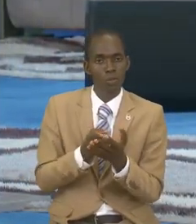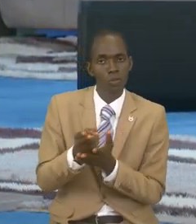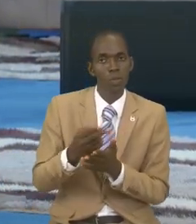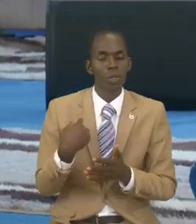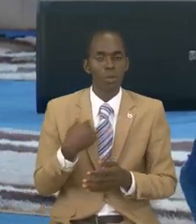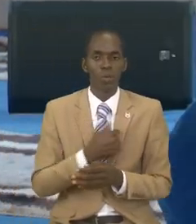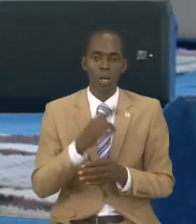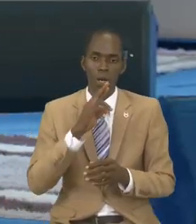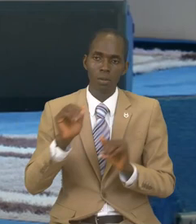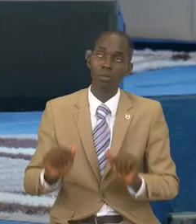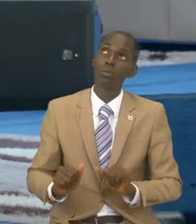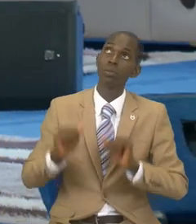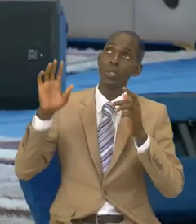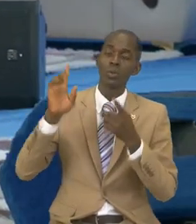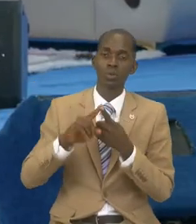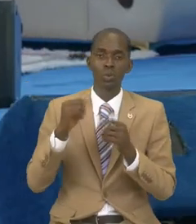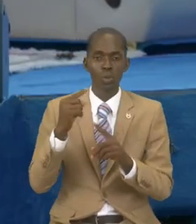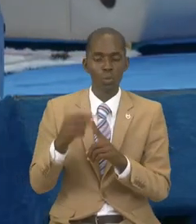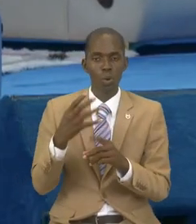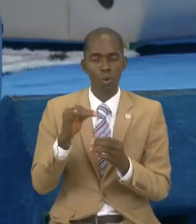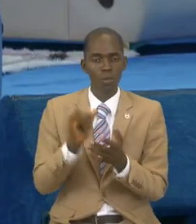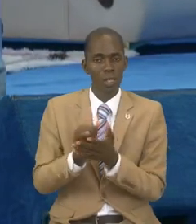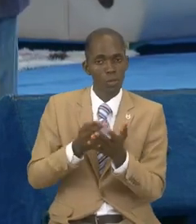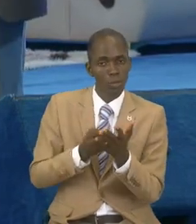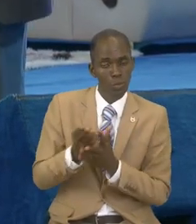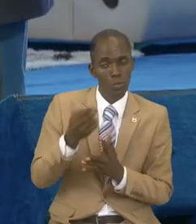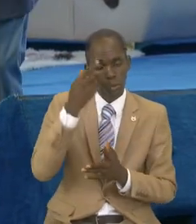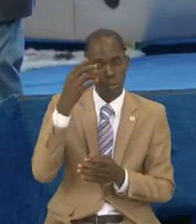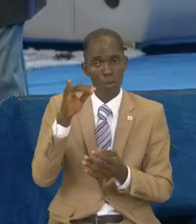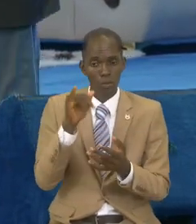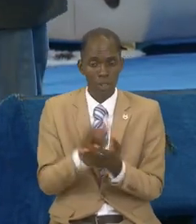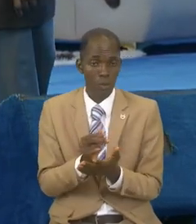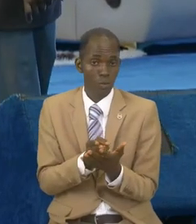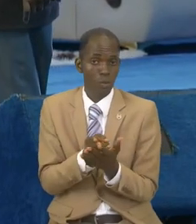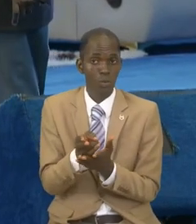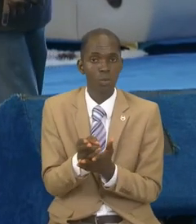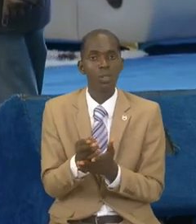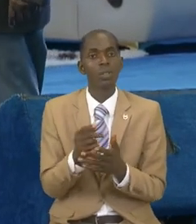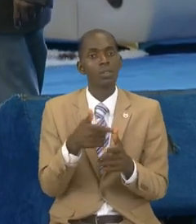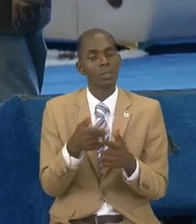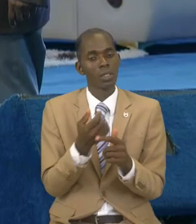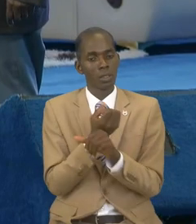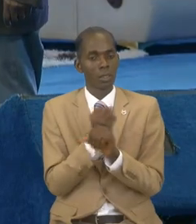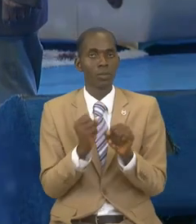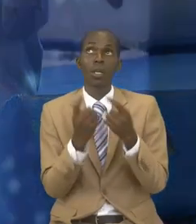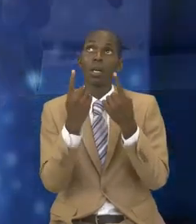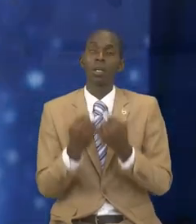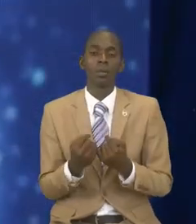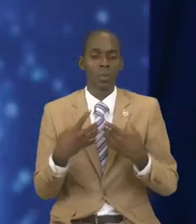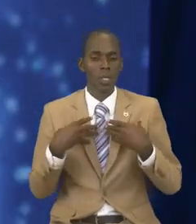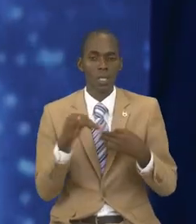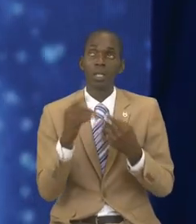the Lord, consecrated to the Lord on the basis of that truth. Salvation comes. Healing